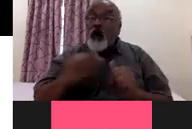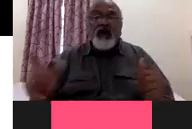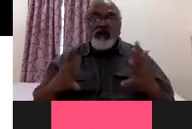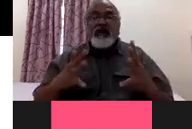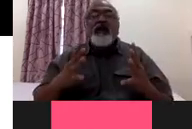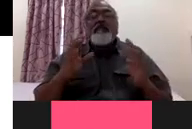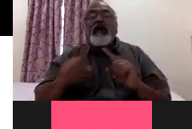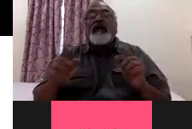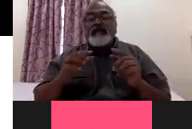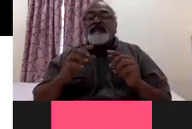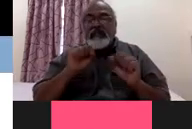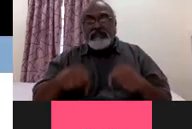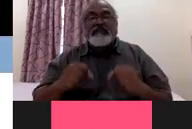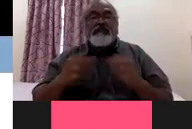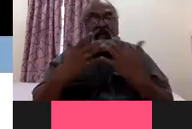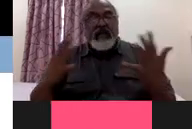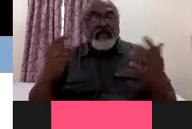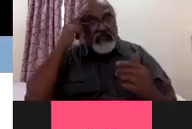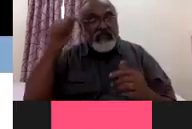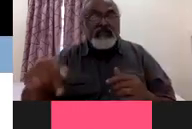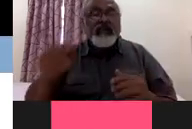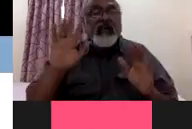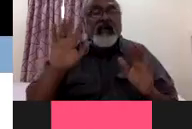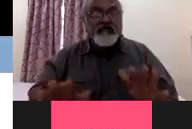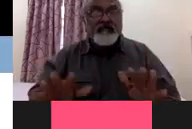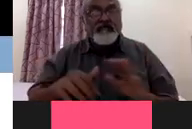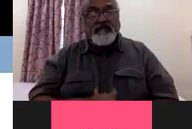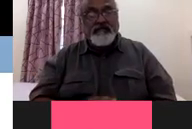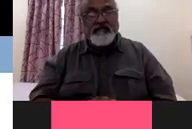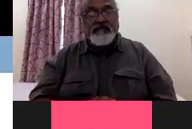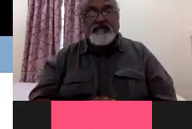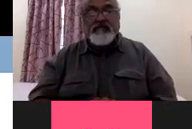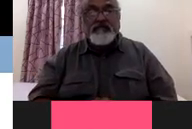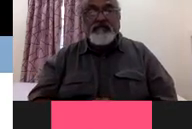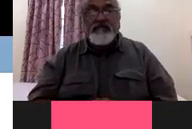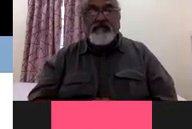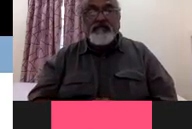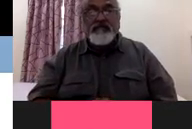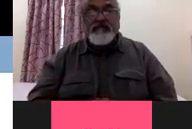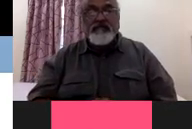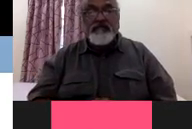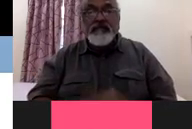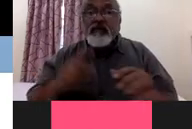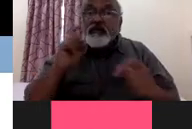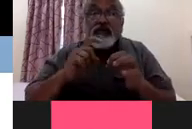spirit. Okay. Any questions up to this stage?